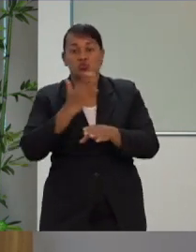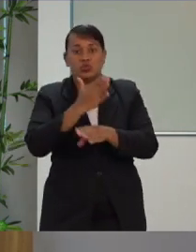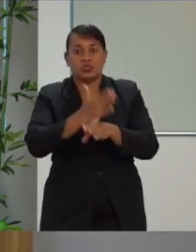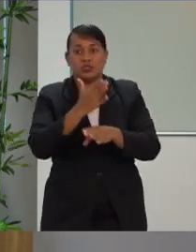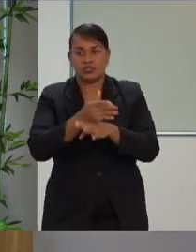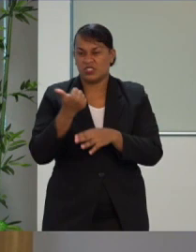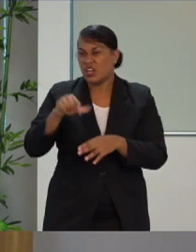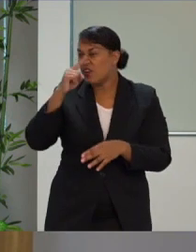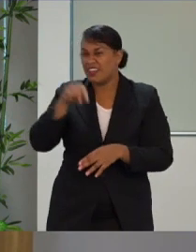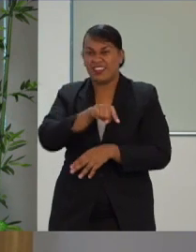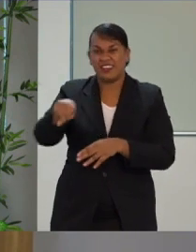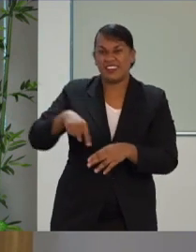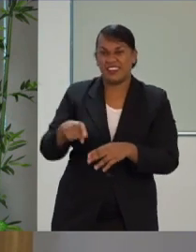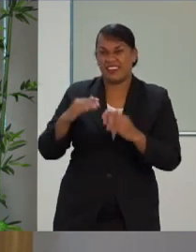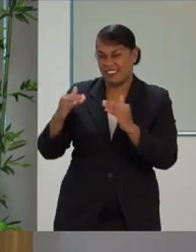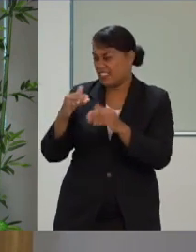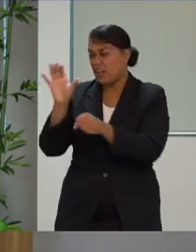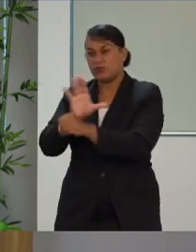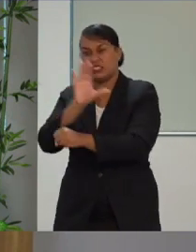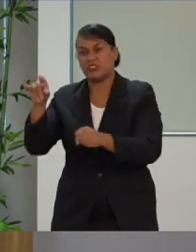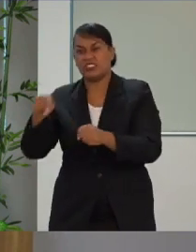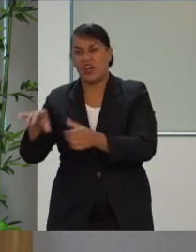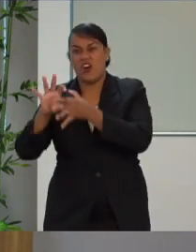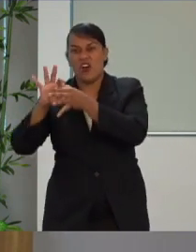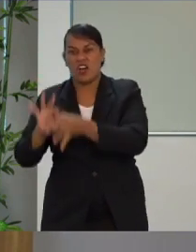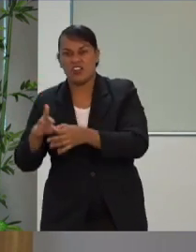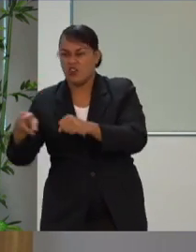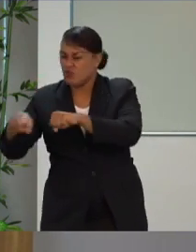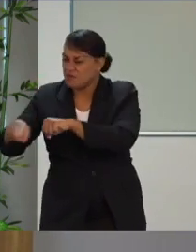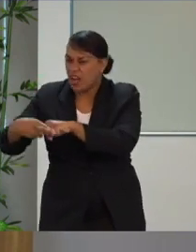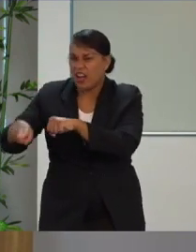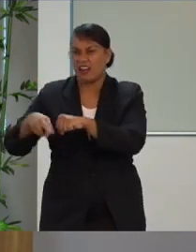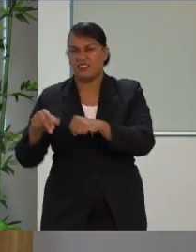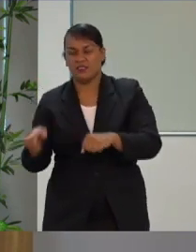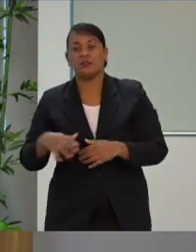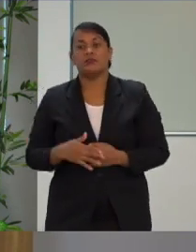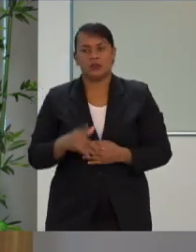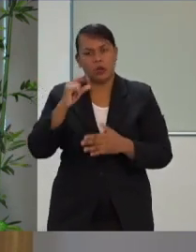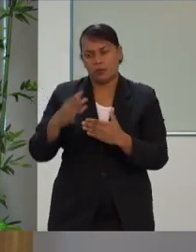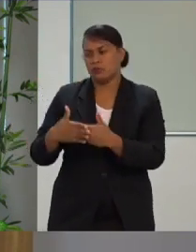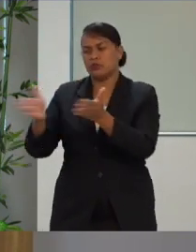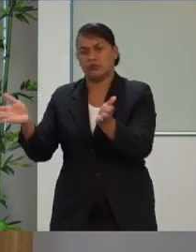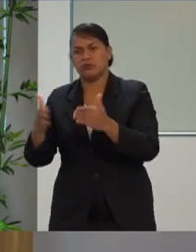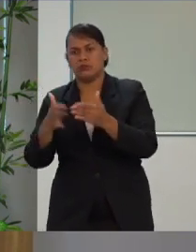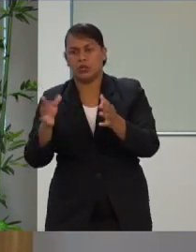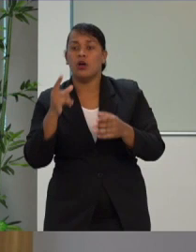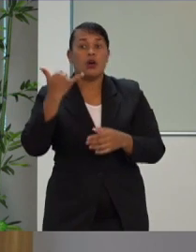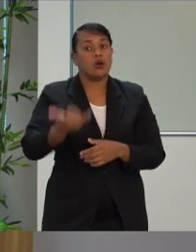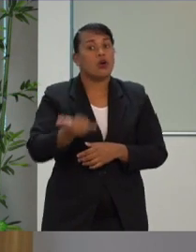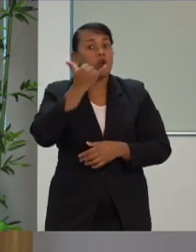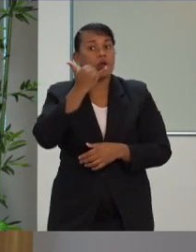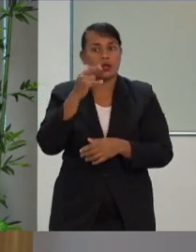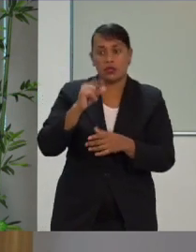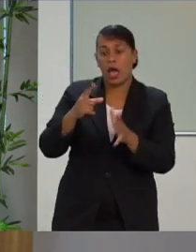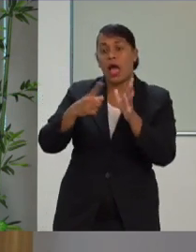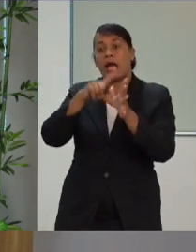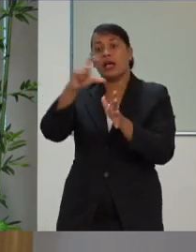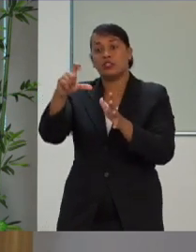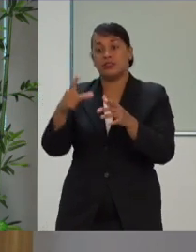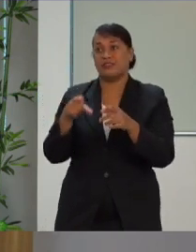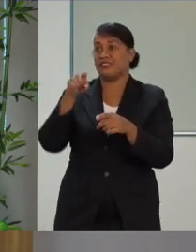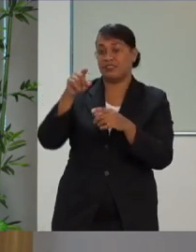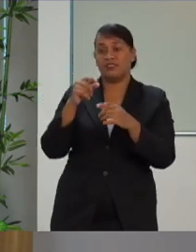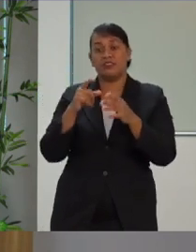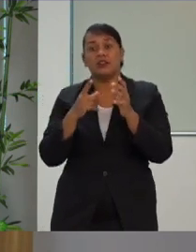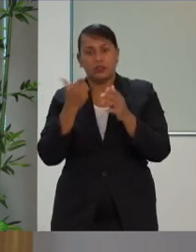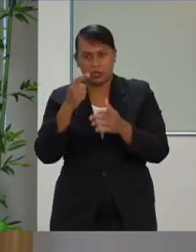on call, plumbing services again on call, electrical services again on call, air conditioning services again on call,